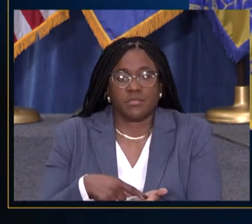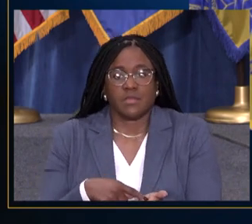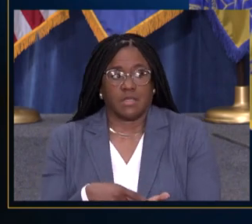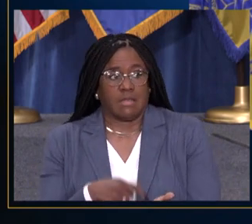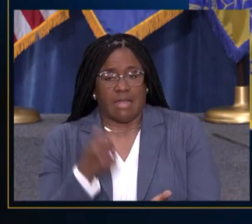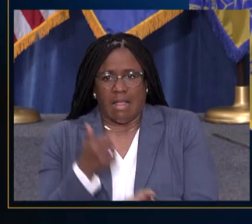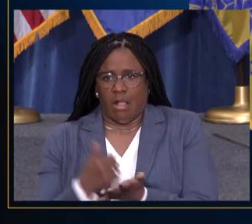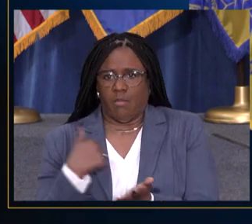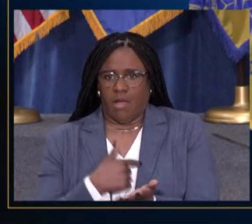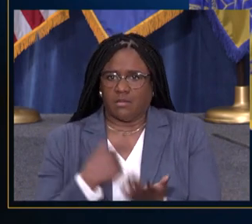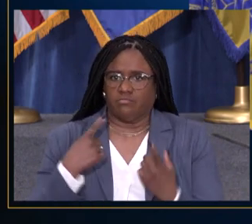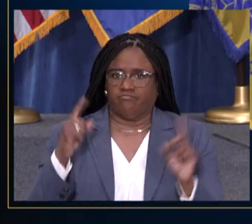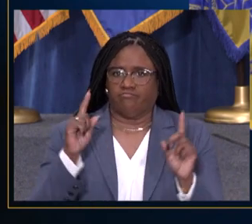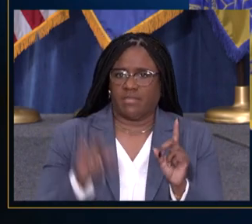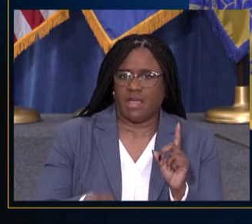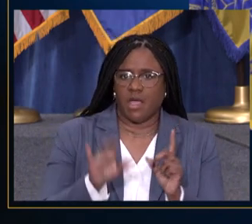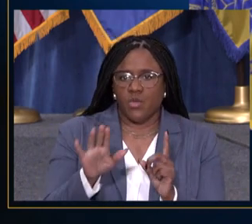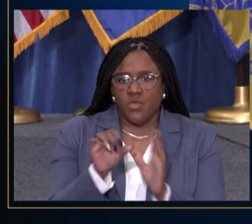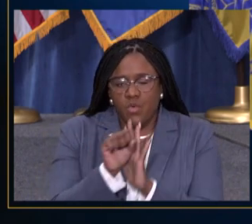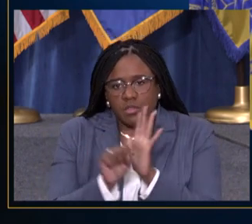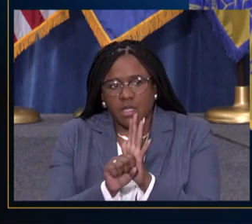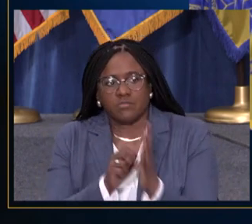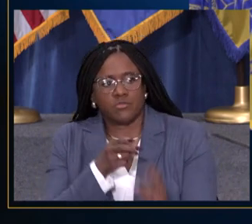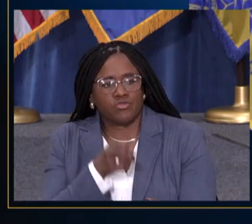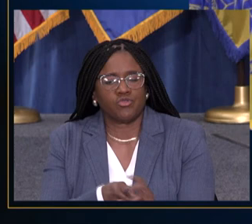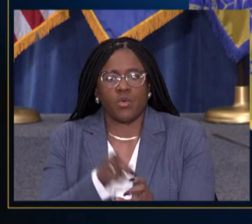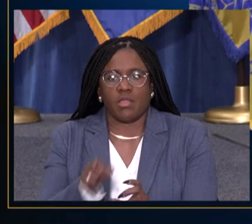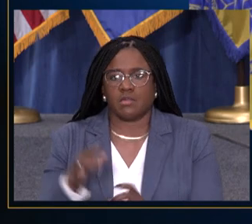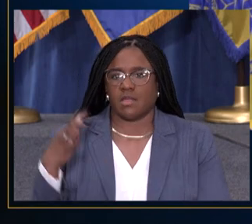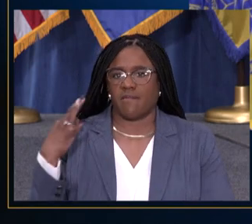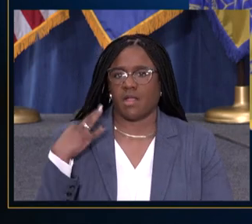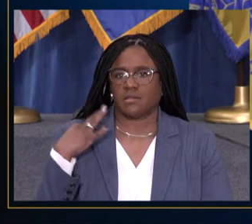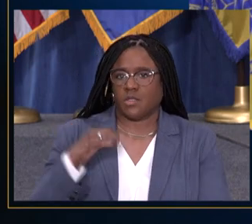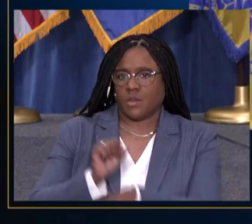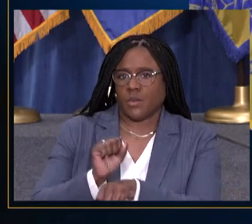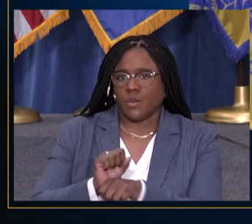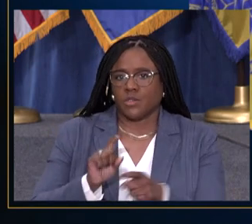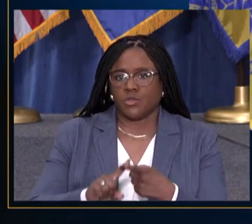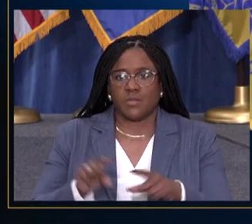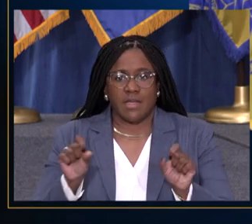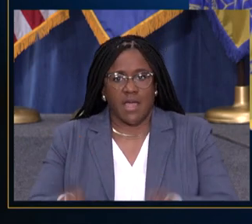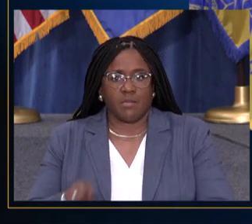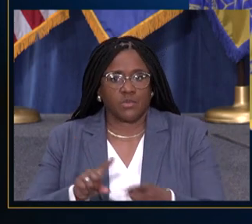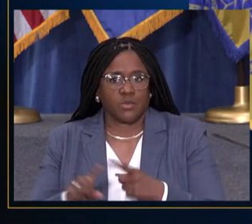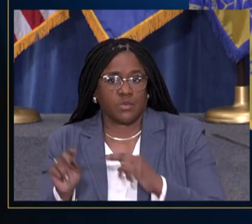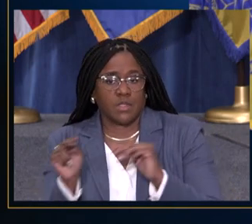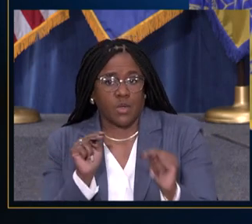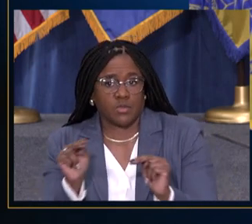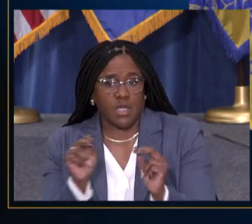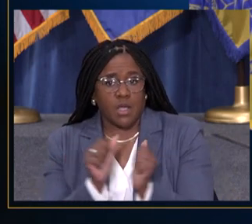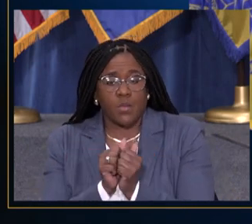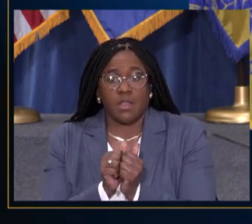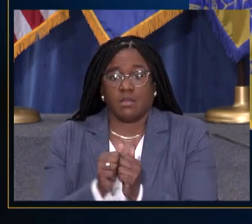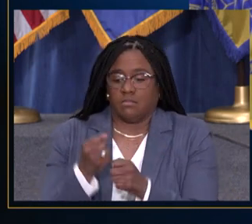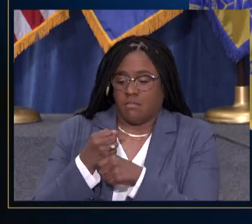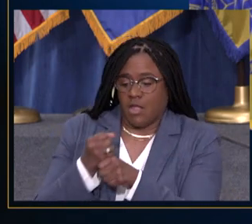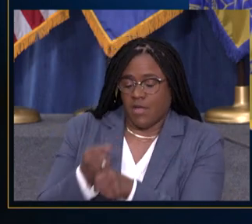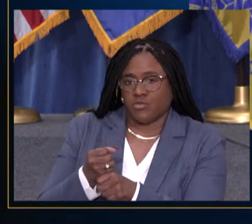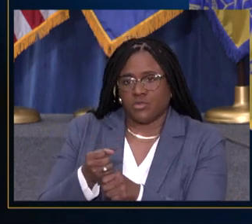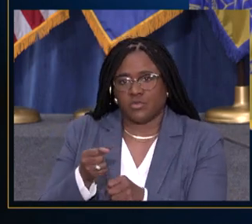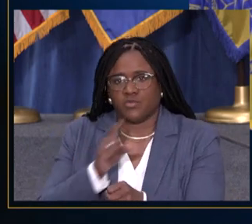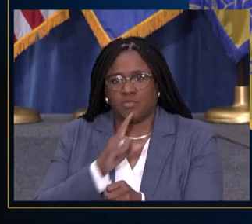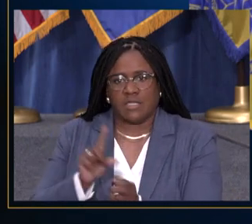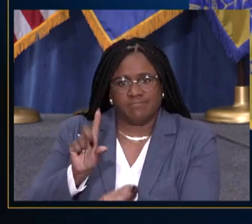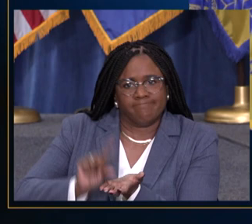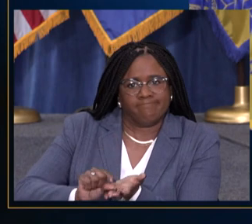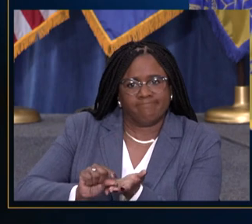your states are joining in this voluntary effort to try to be able to negotiate with the manufacturers to drive down